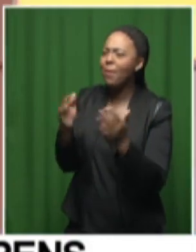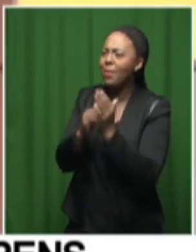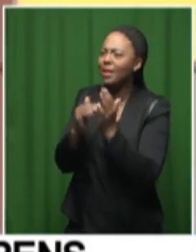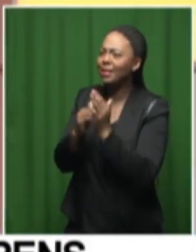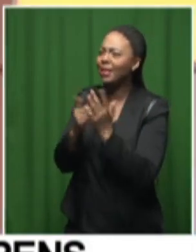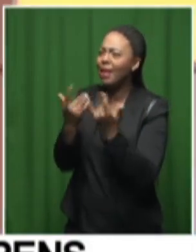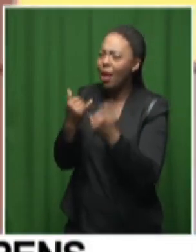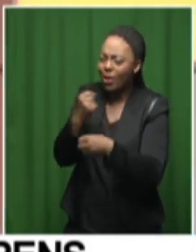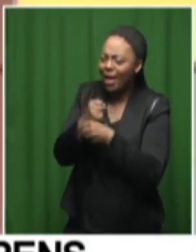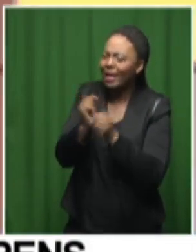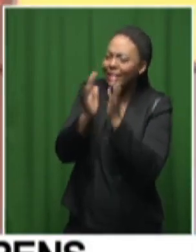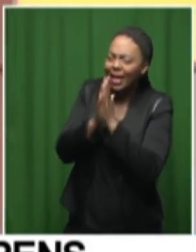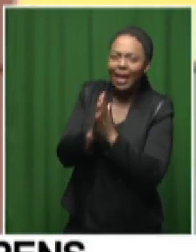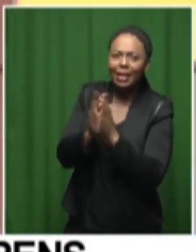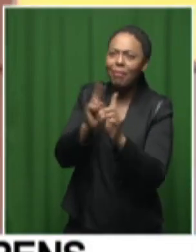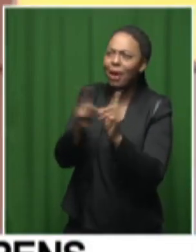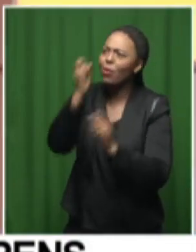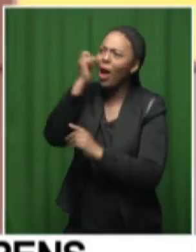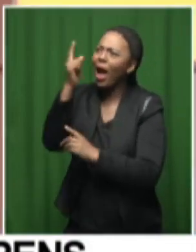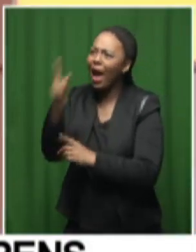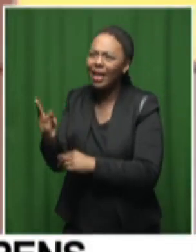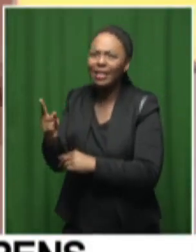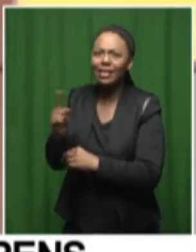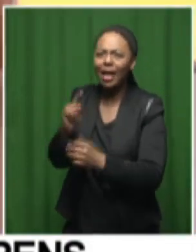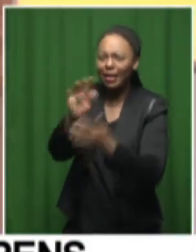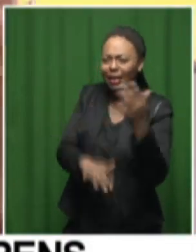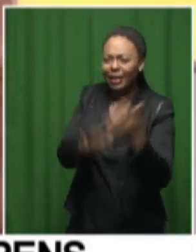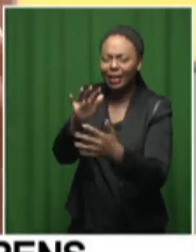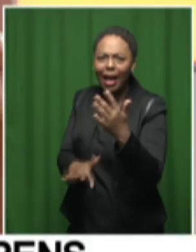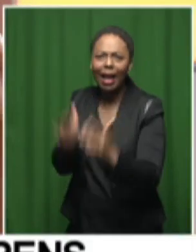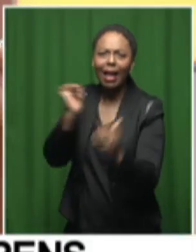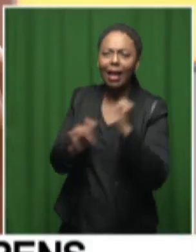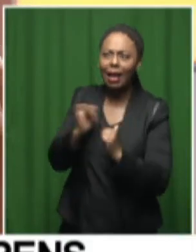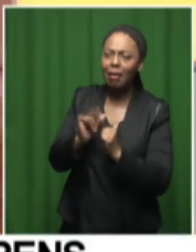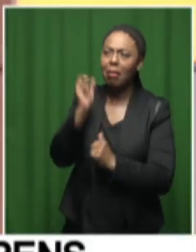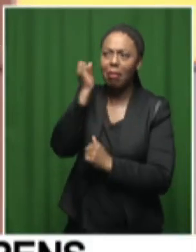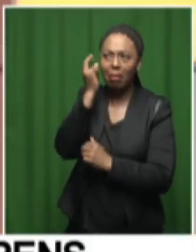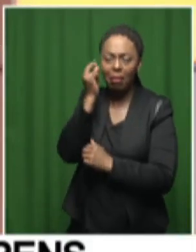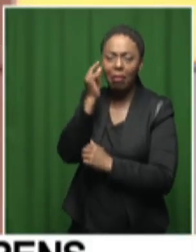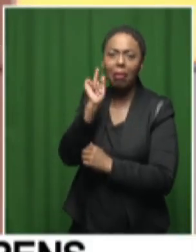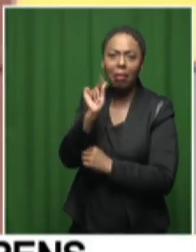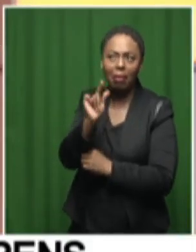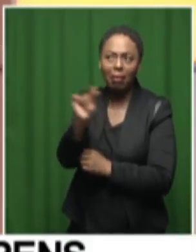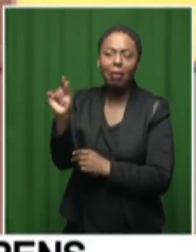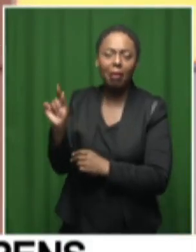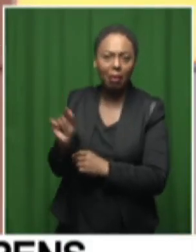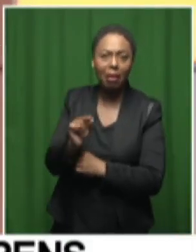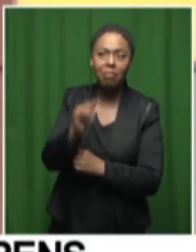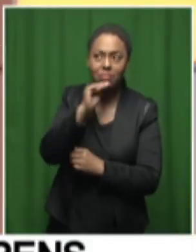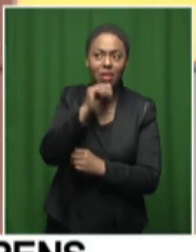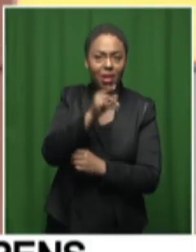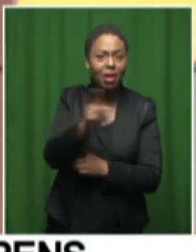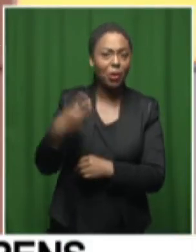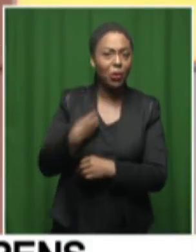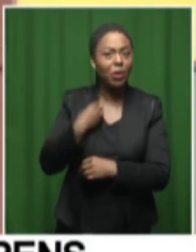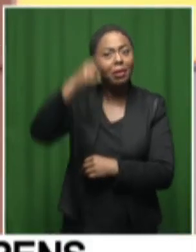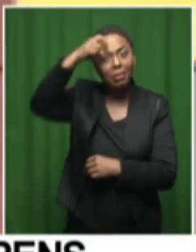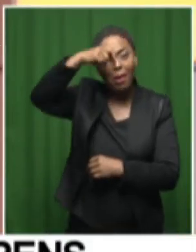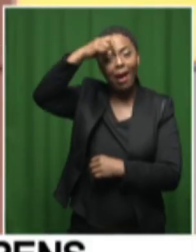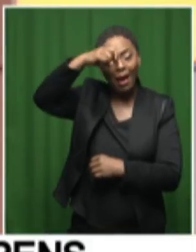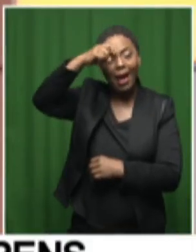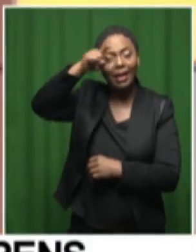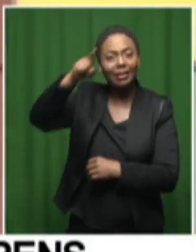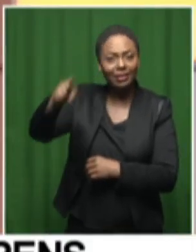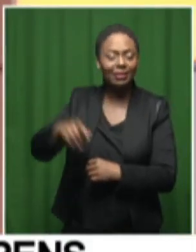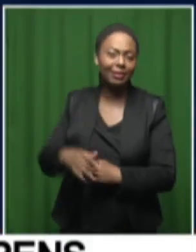okay, I need to deconstruct some of my notions of what I expect of young people, because they are a lot smarter than we give them credit. Give them